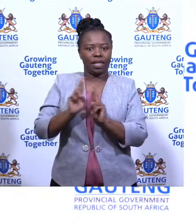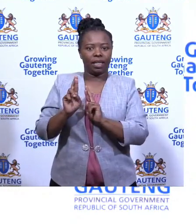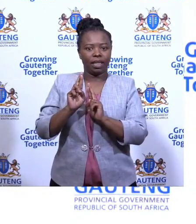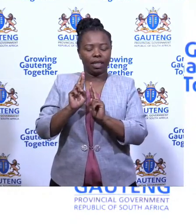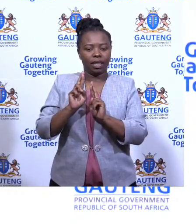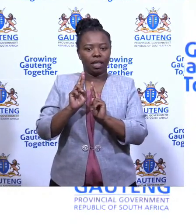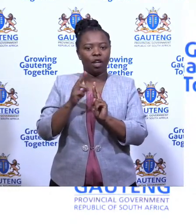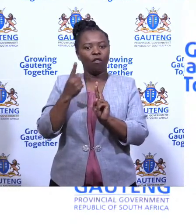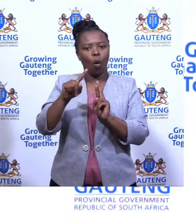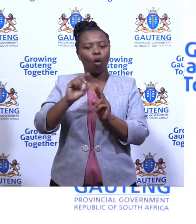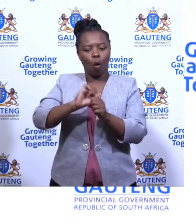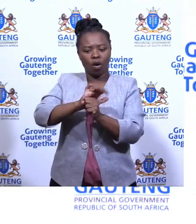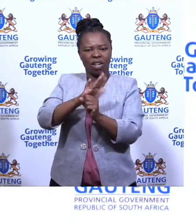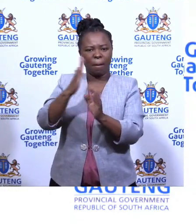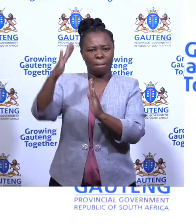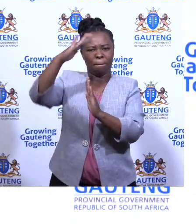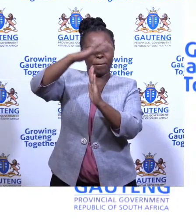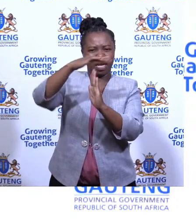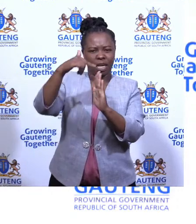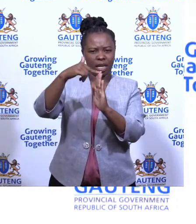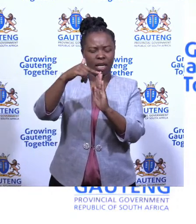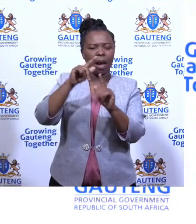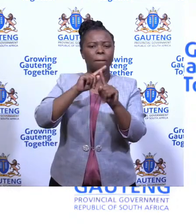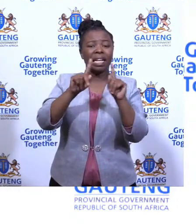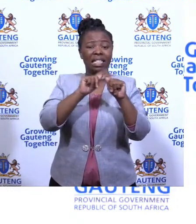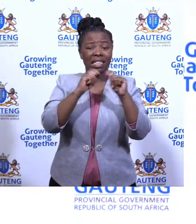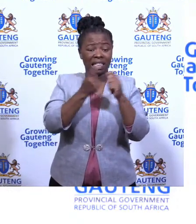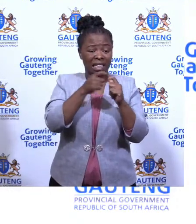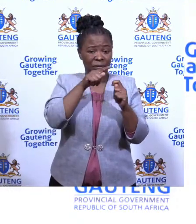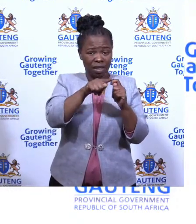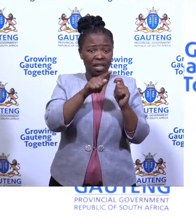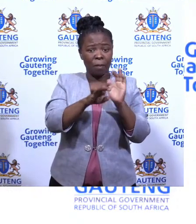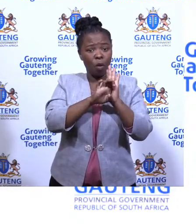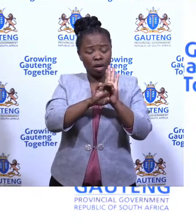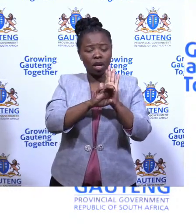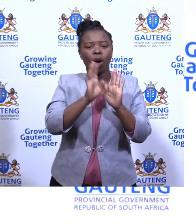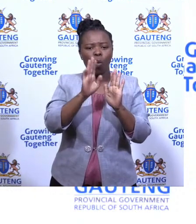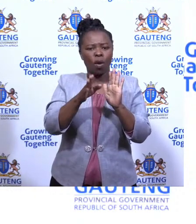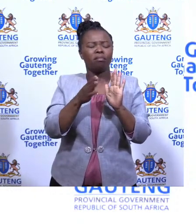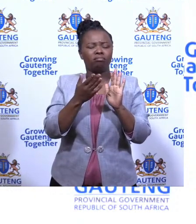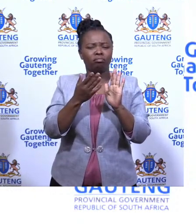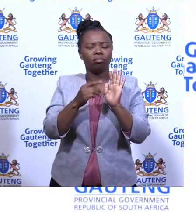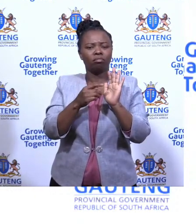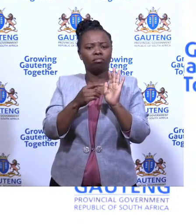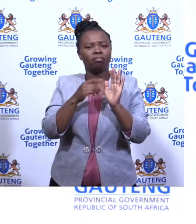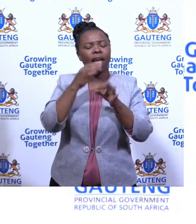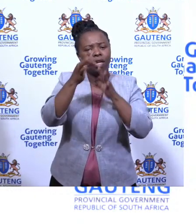from the modeling team what is going to be the peak like,